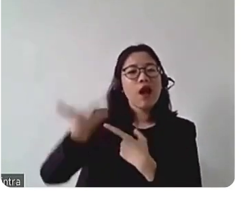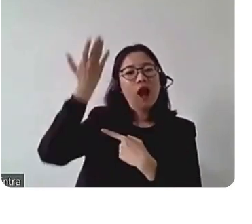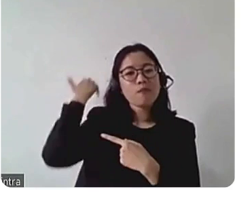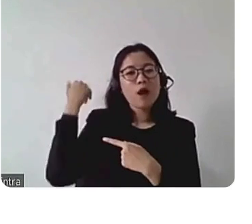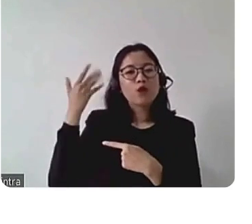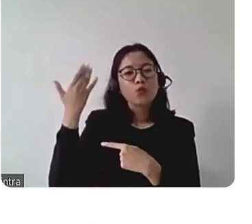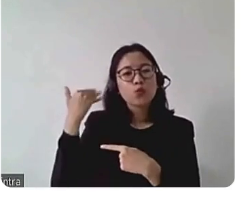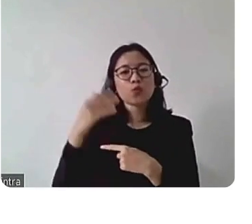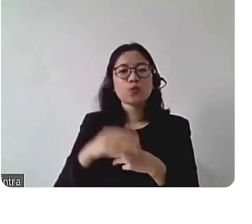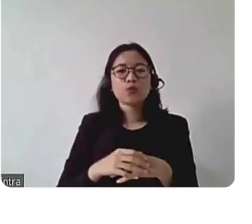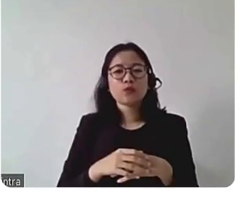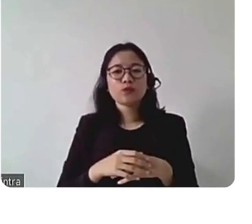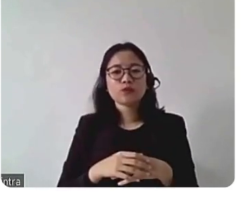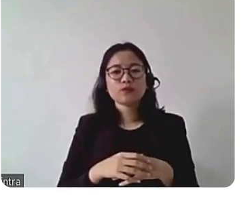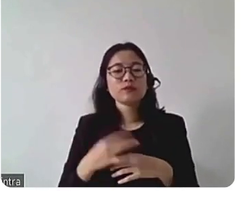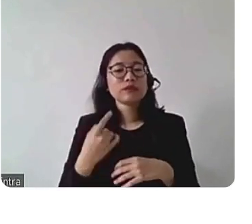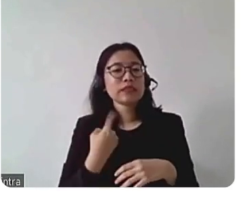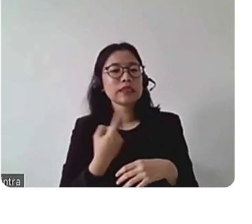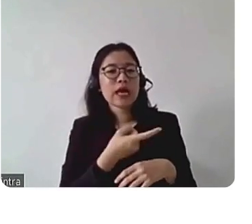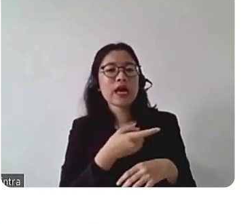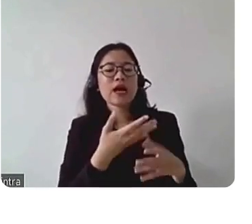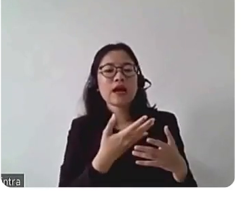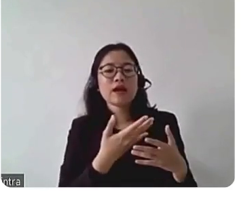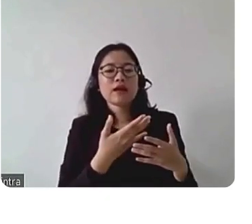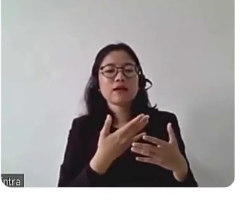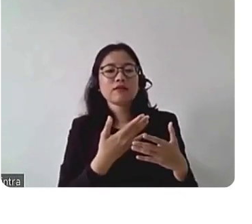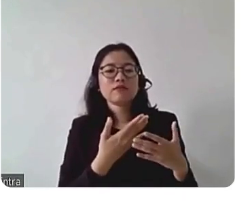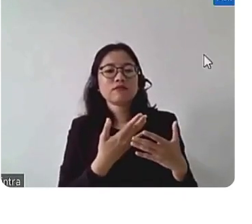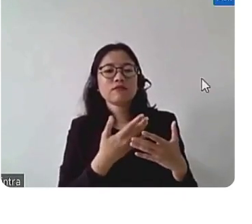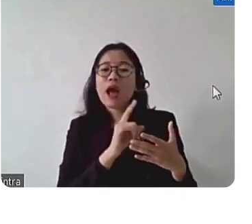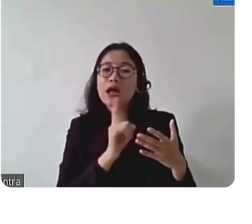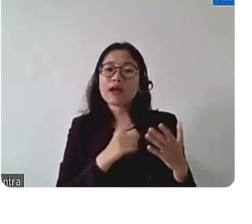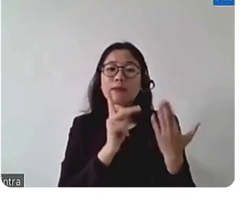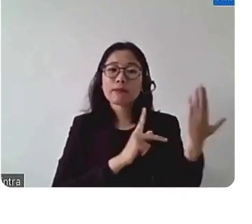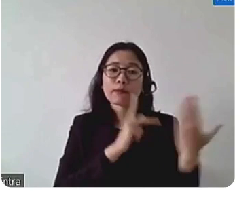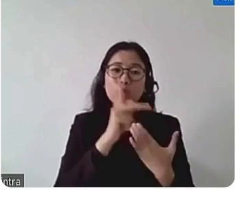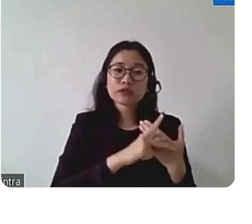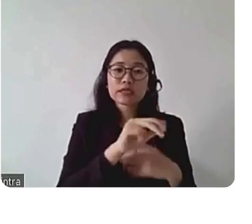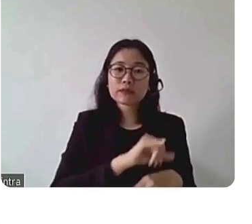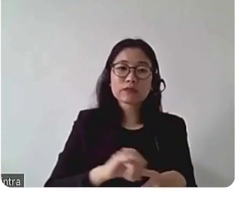And we also writing, we have some project together as well as